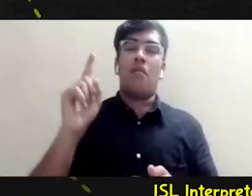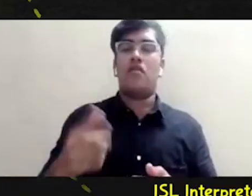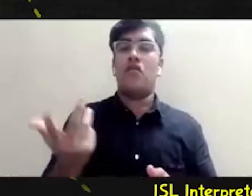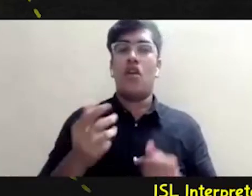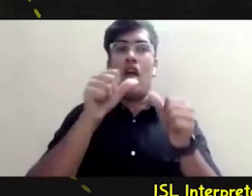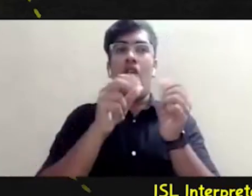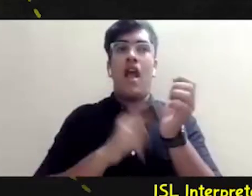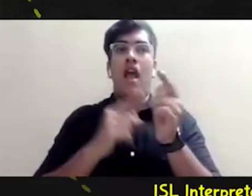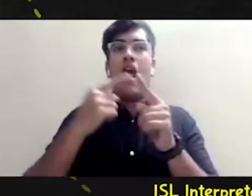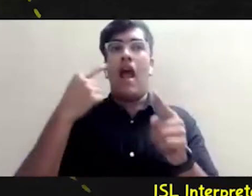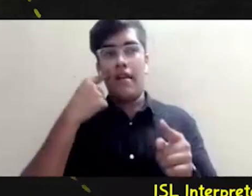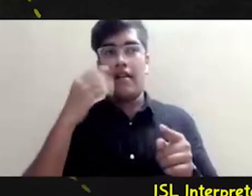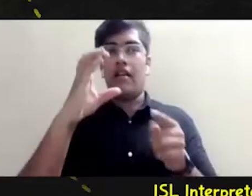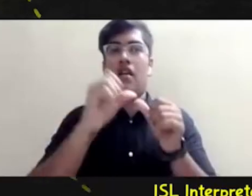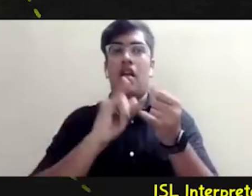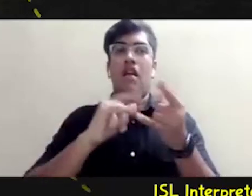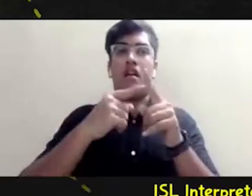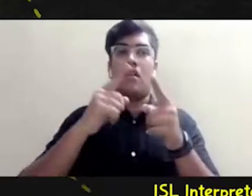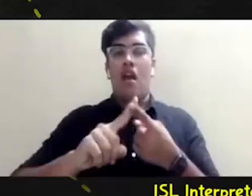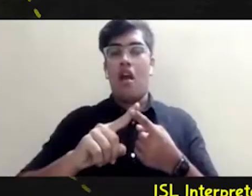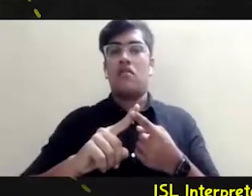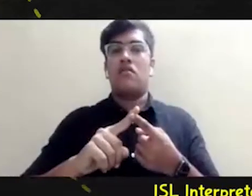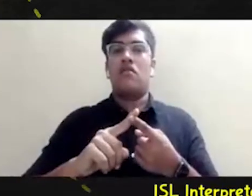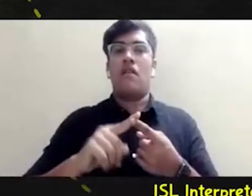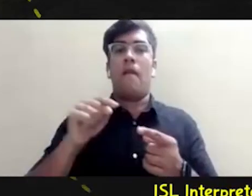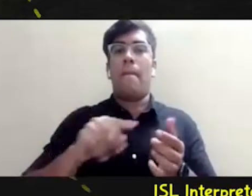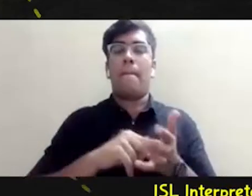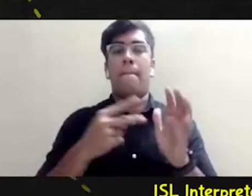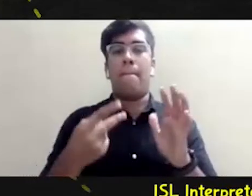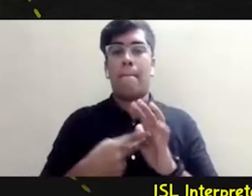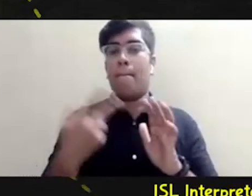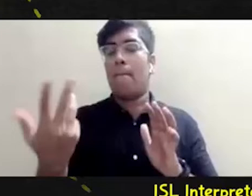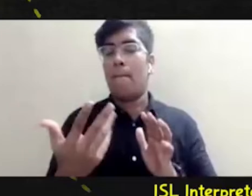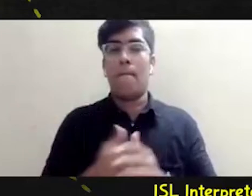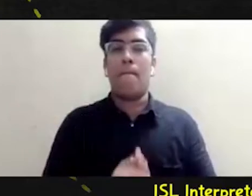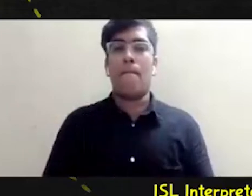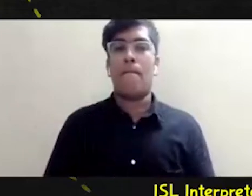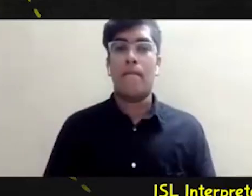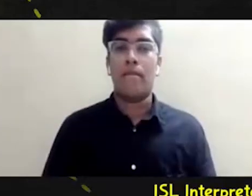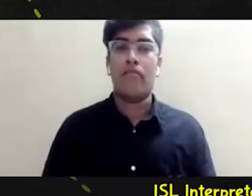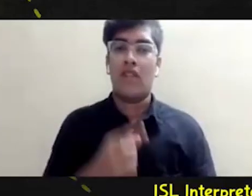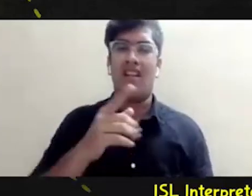with movements against Islamophobia and newer fronts, right? There was a very interesting protest that we did,